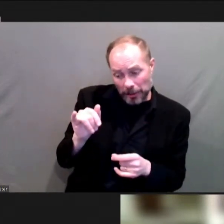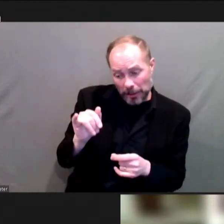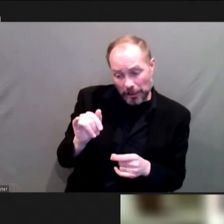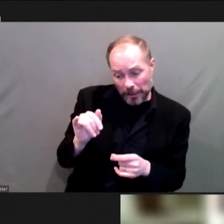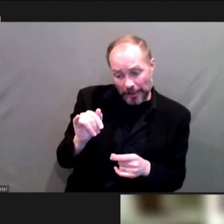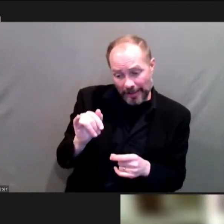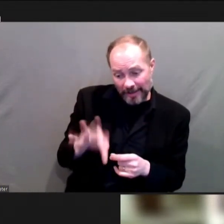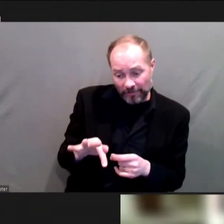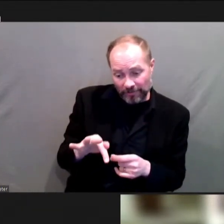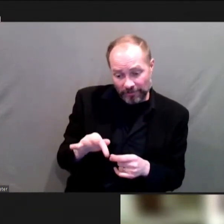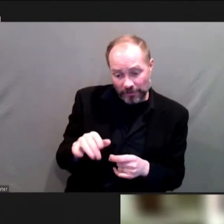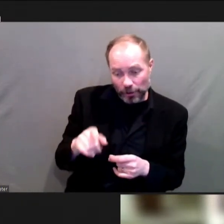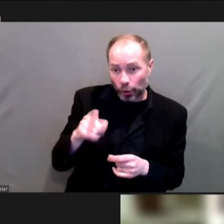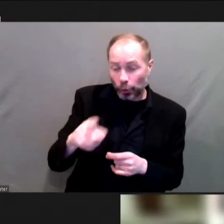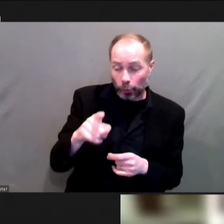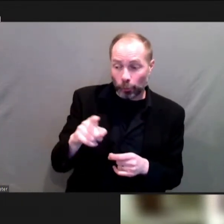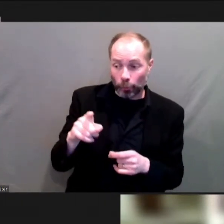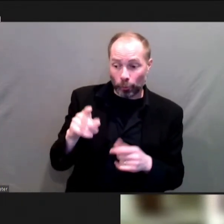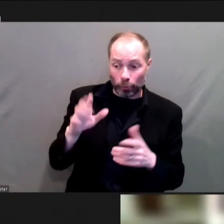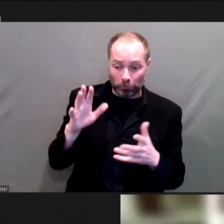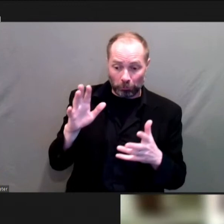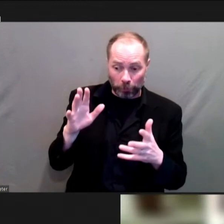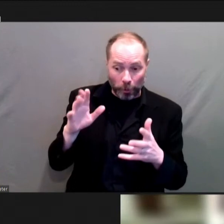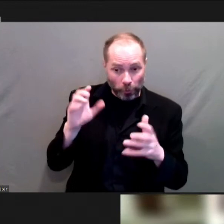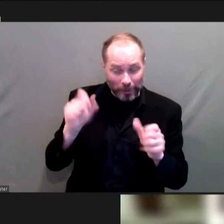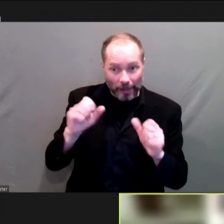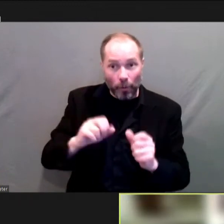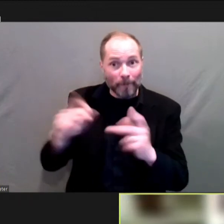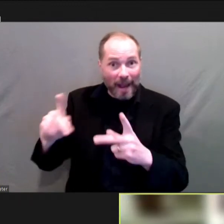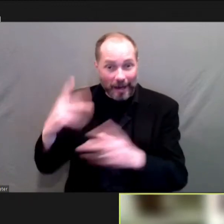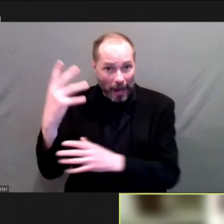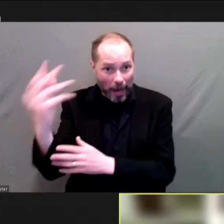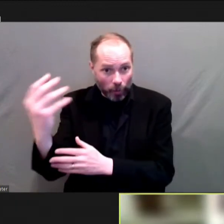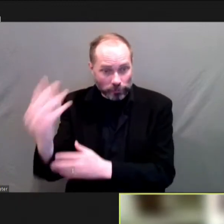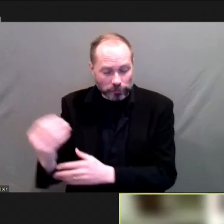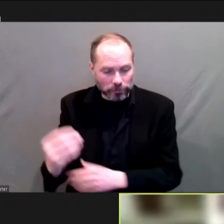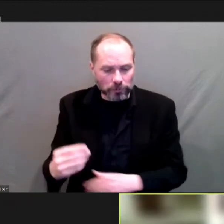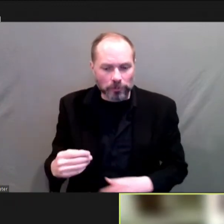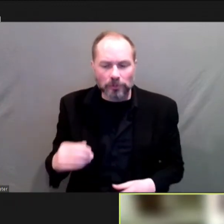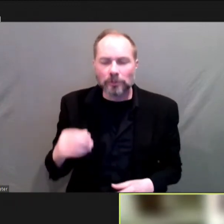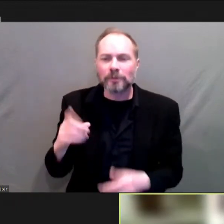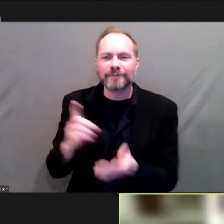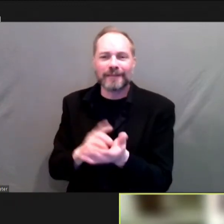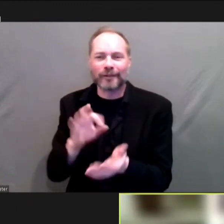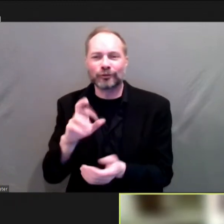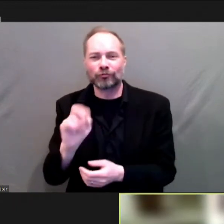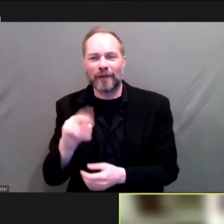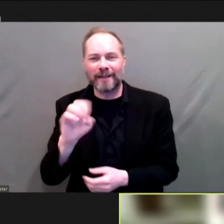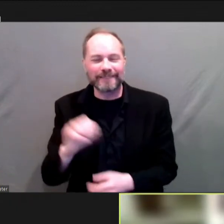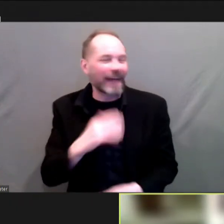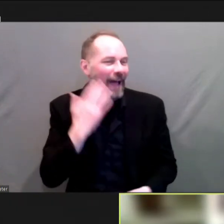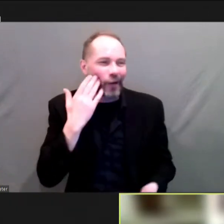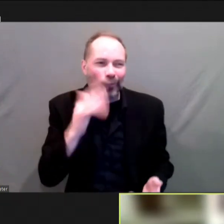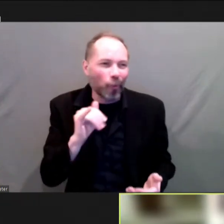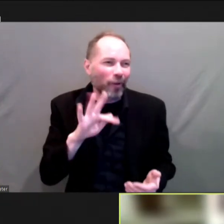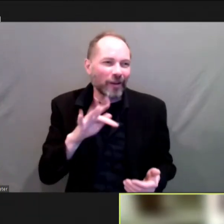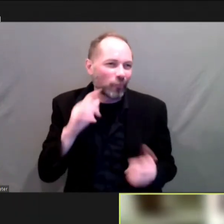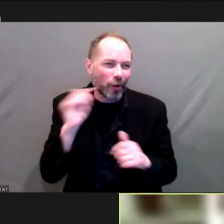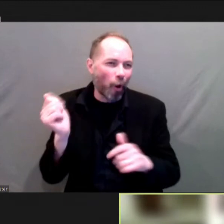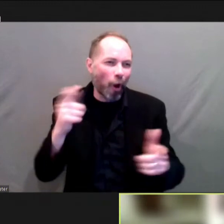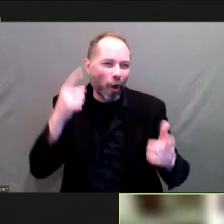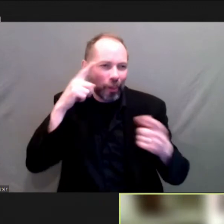improved enough that you can go back out. Yeah, I don't know that we do have quite consensus yet.